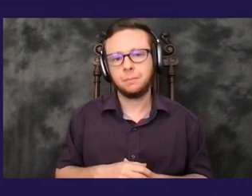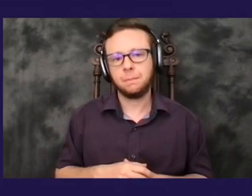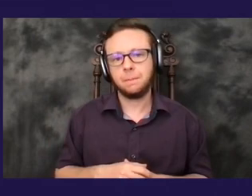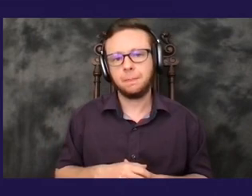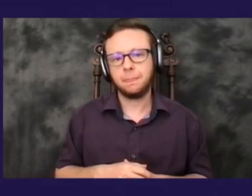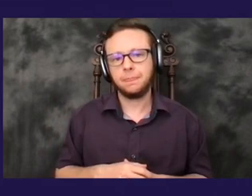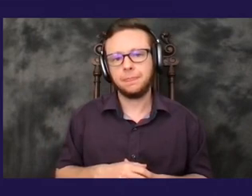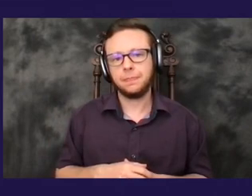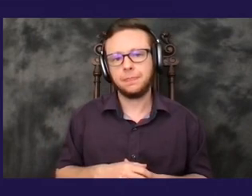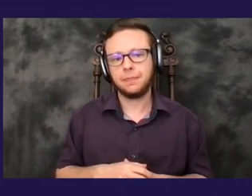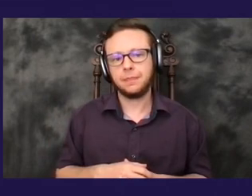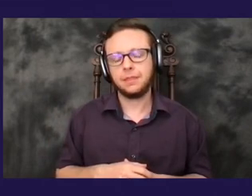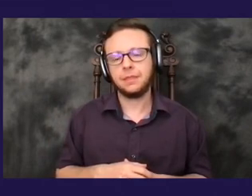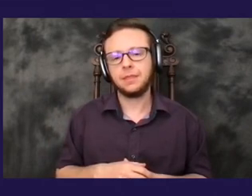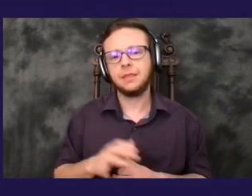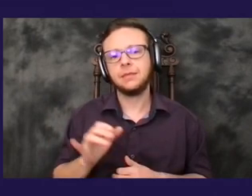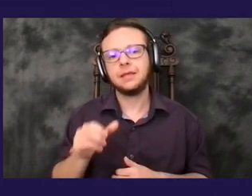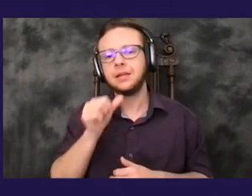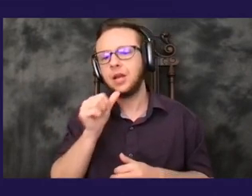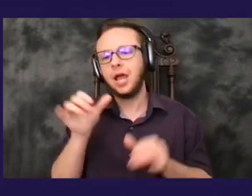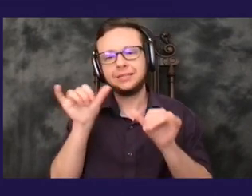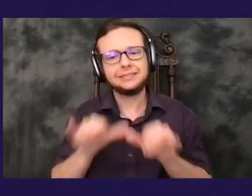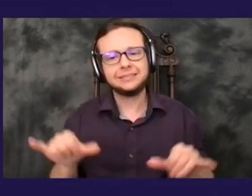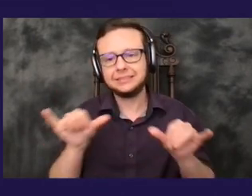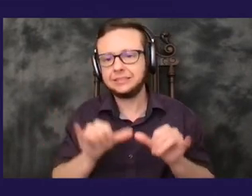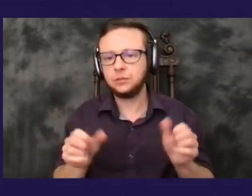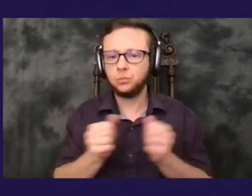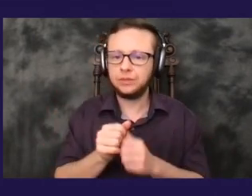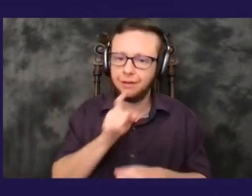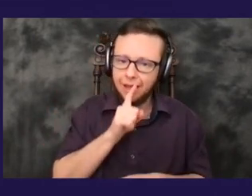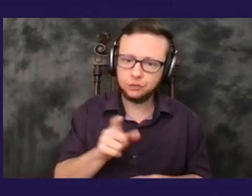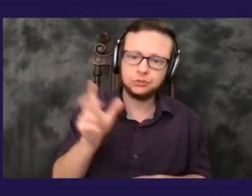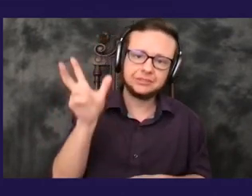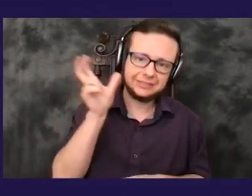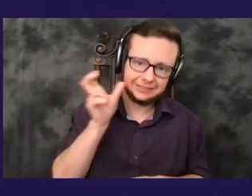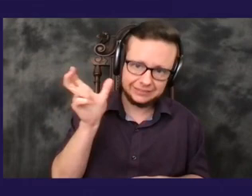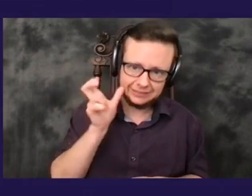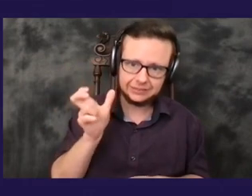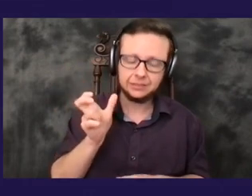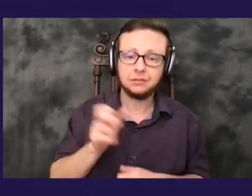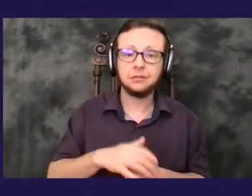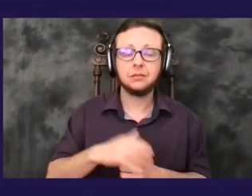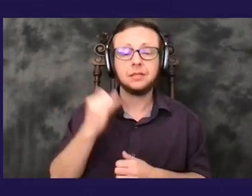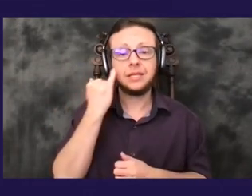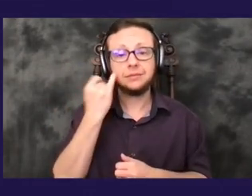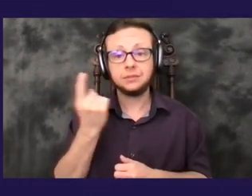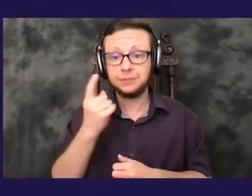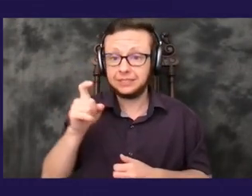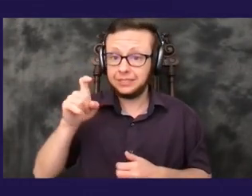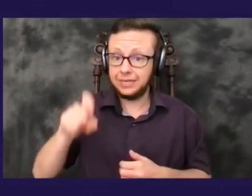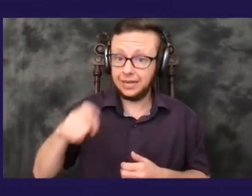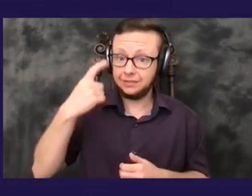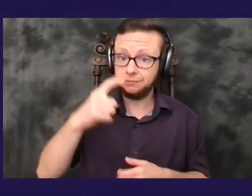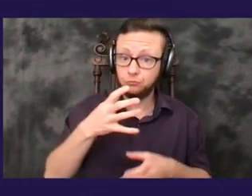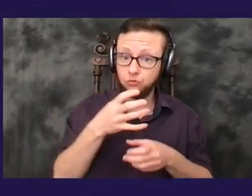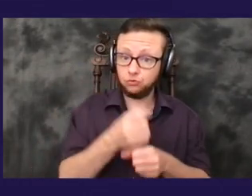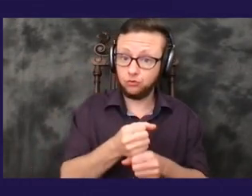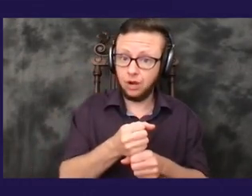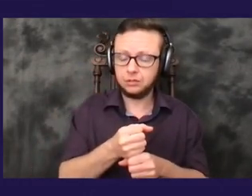is inconsistent with listening. And if anything is necessary in building trust, it has to be listening.